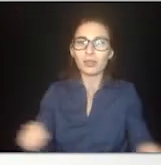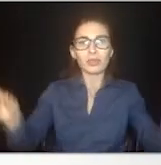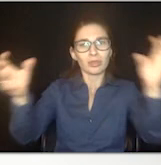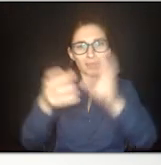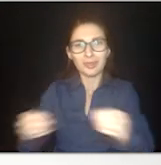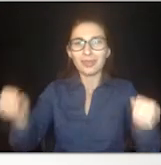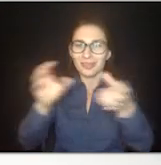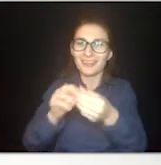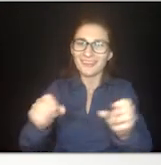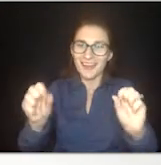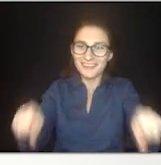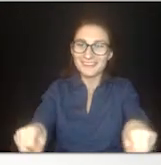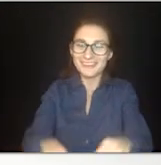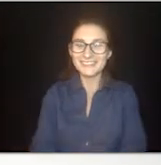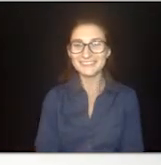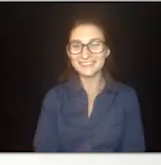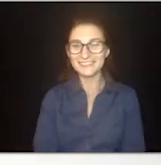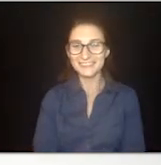know.